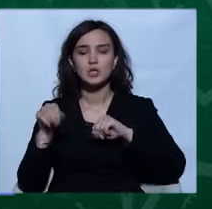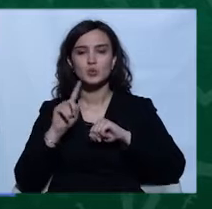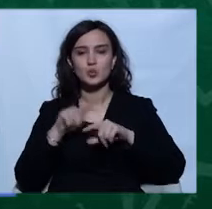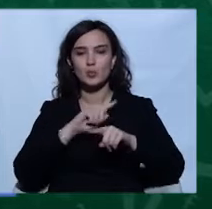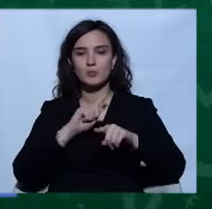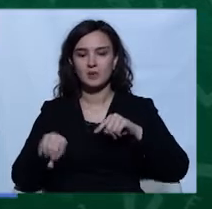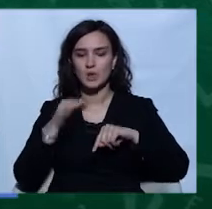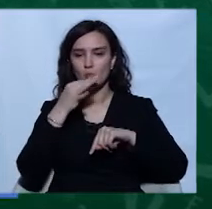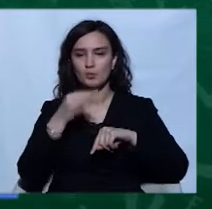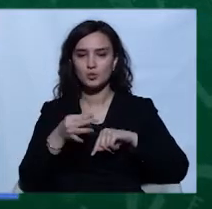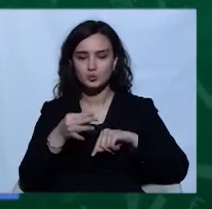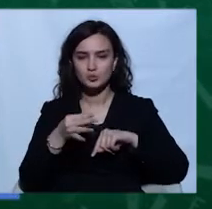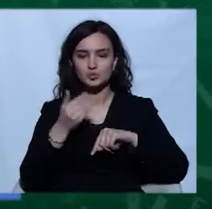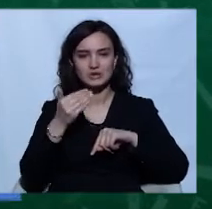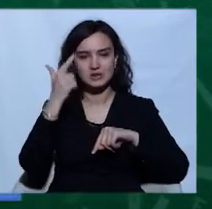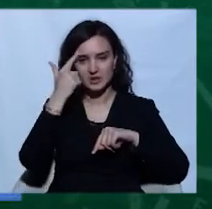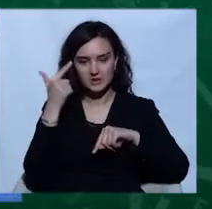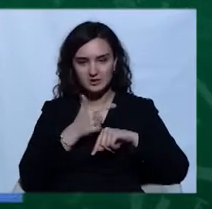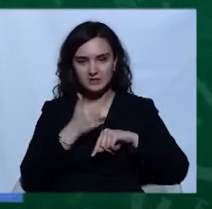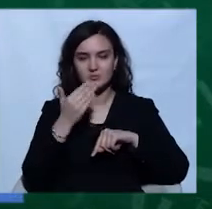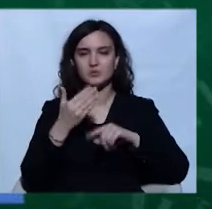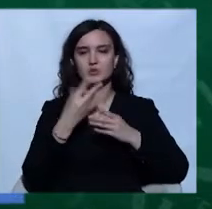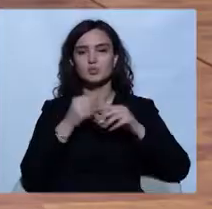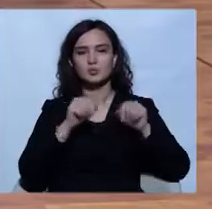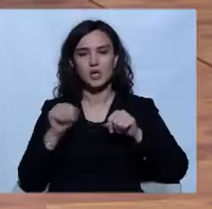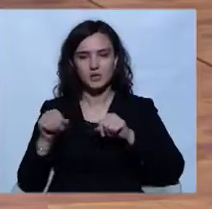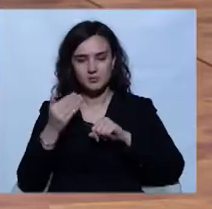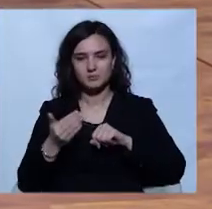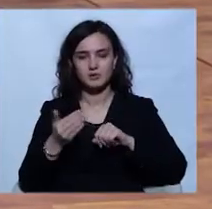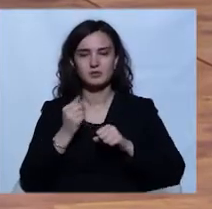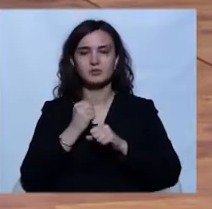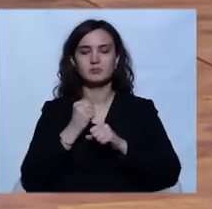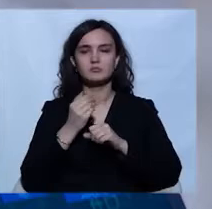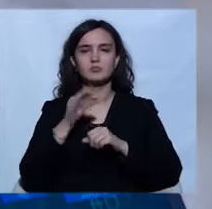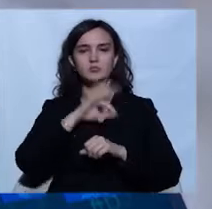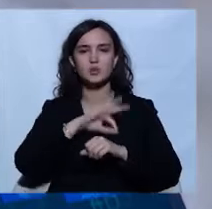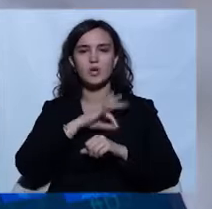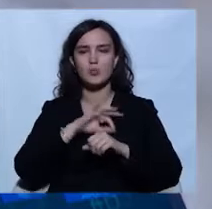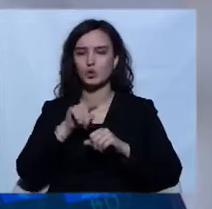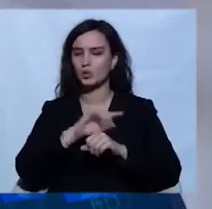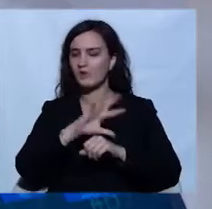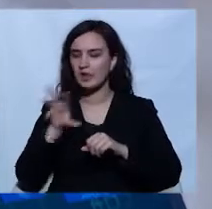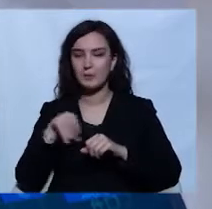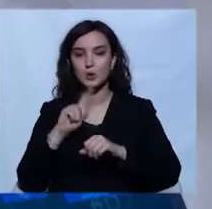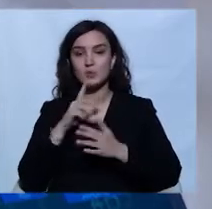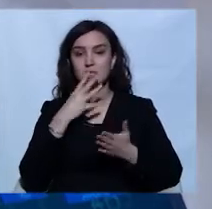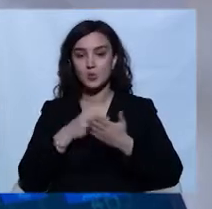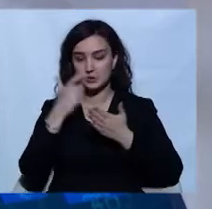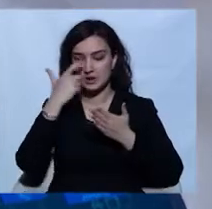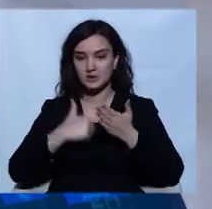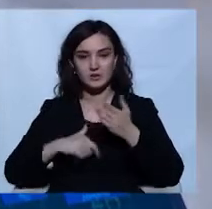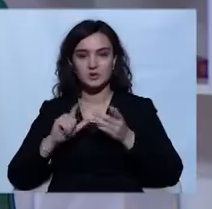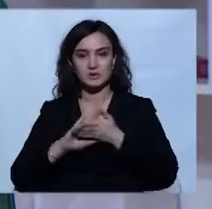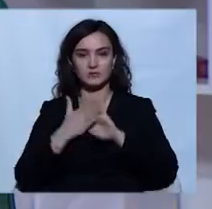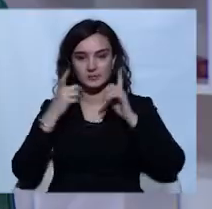easy answers using your intelligence and your skills, making use of things around you to get yourself out of a